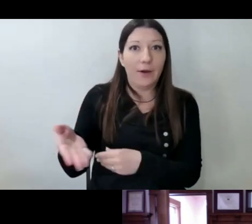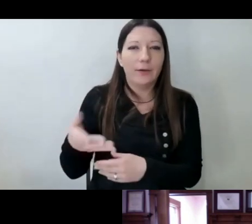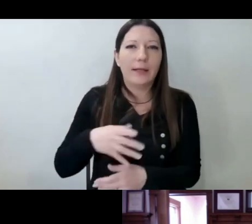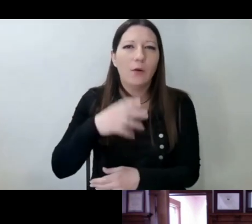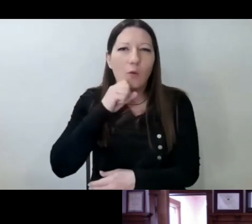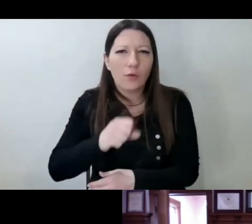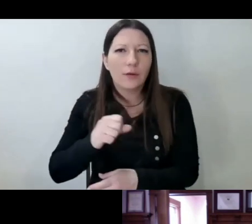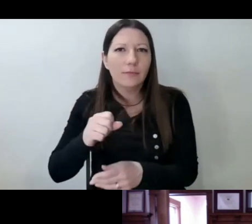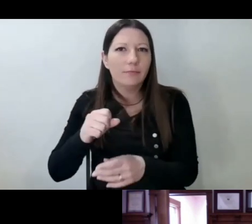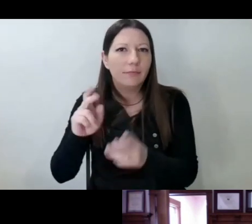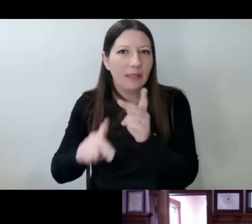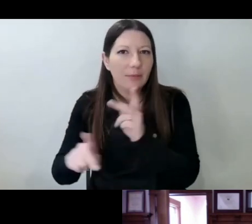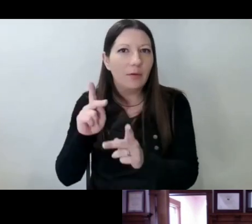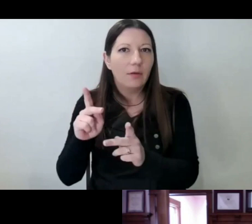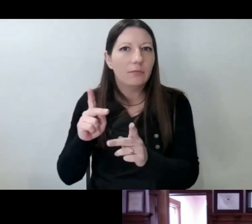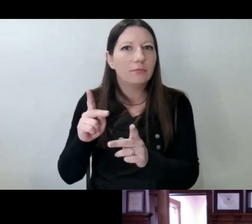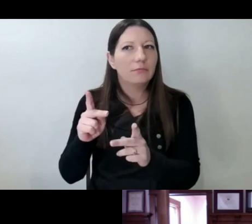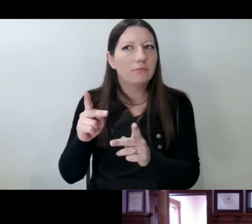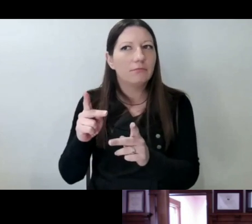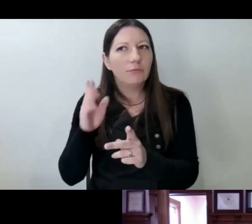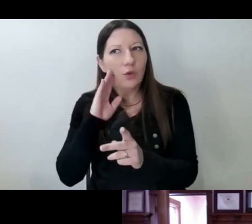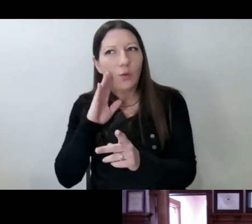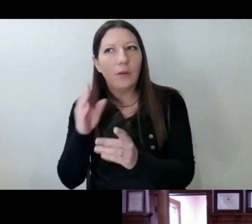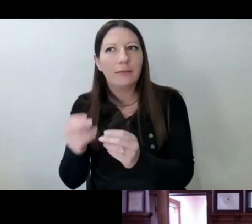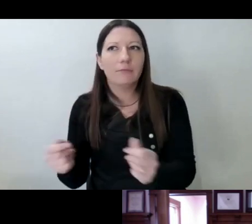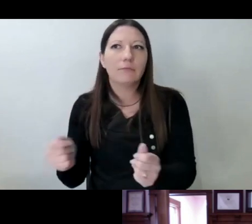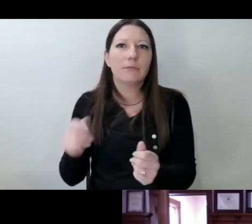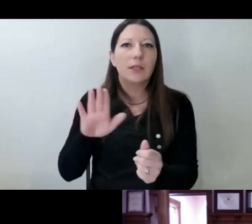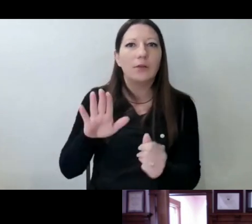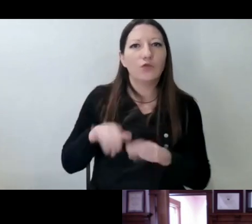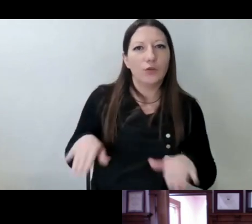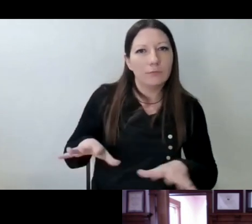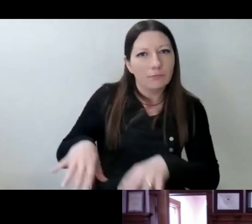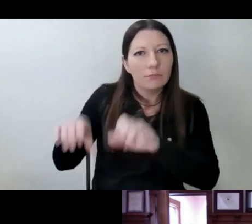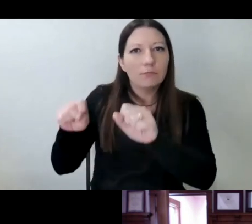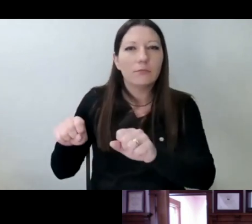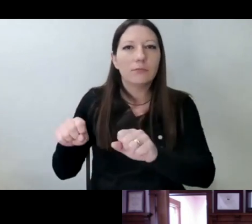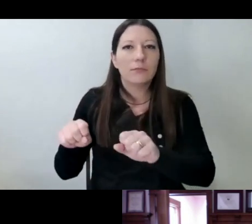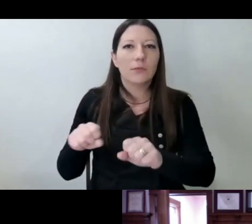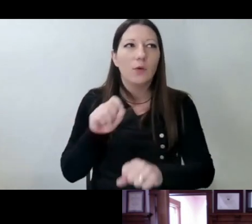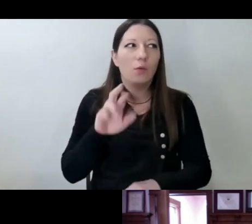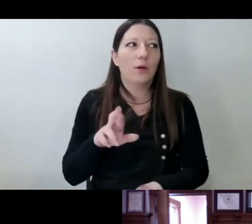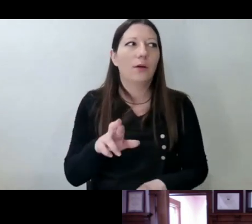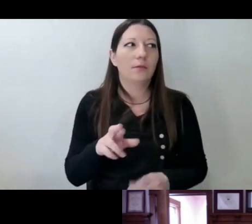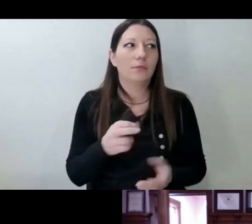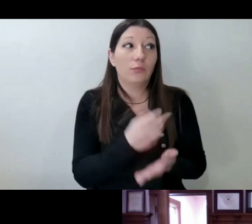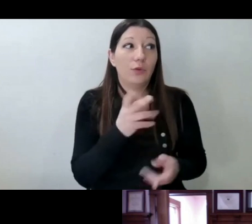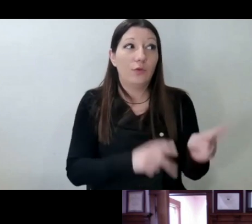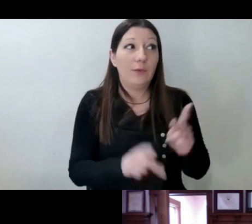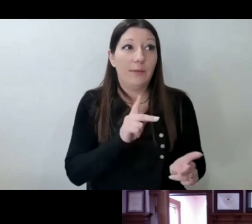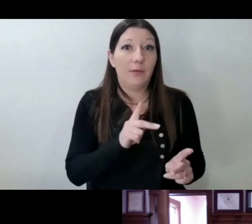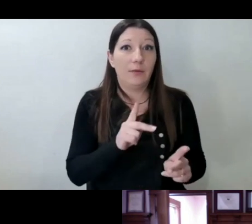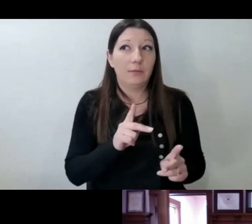are coming in with a lot of money and kind of building these like mansions on the lake, for lack of a better word, and kind of